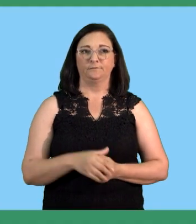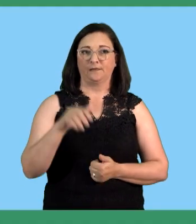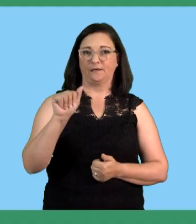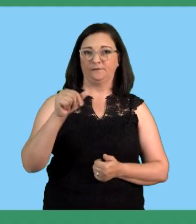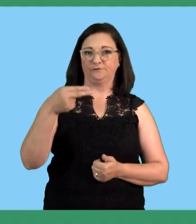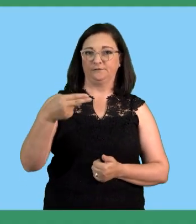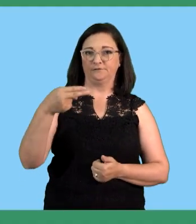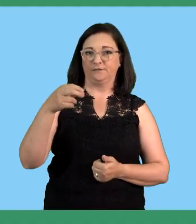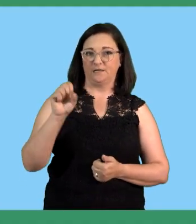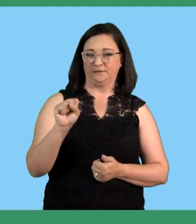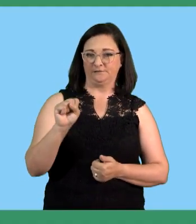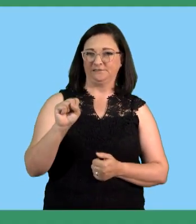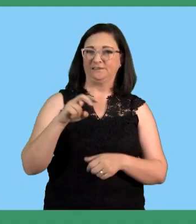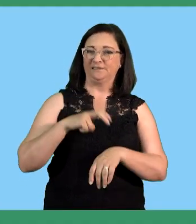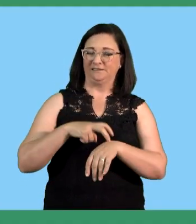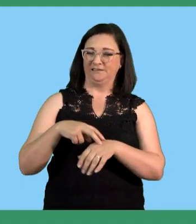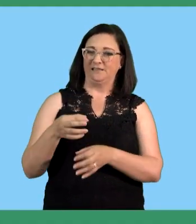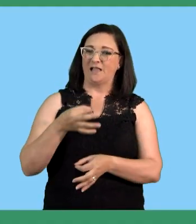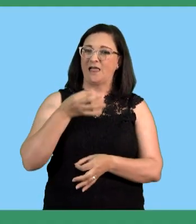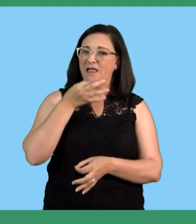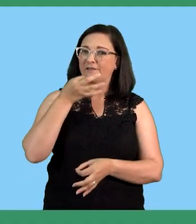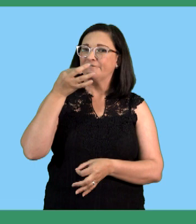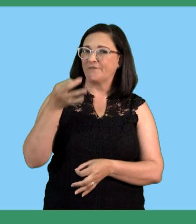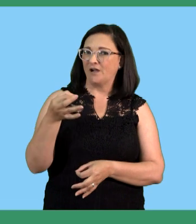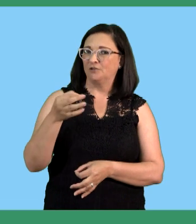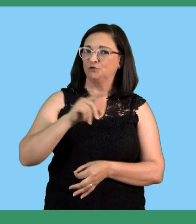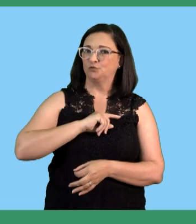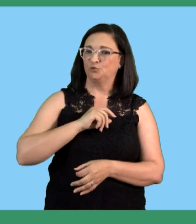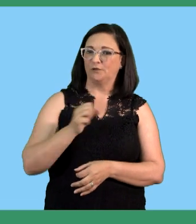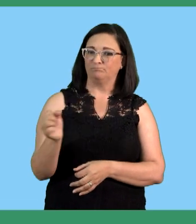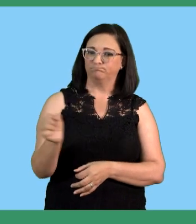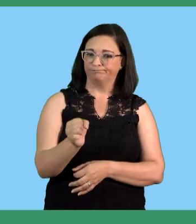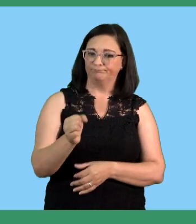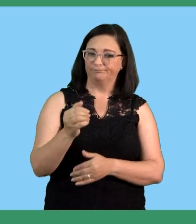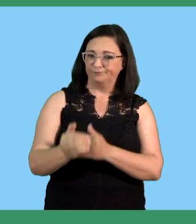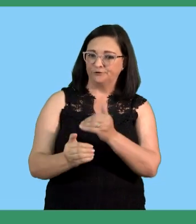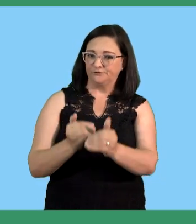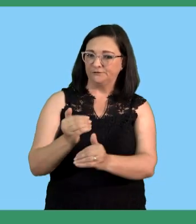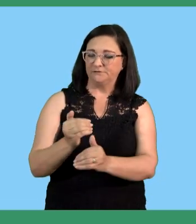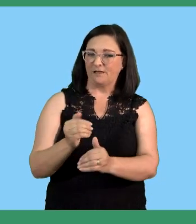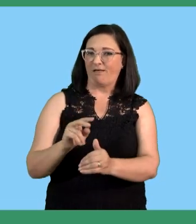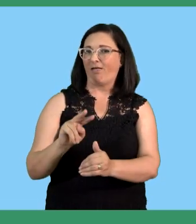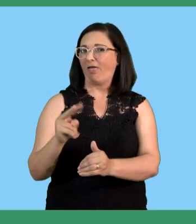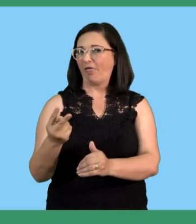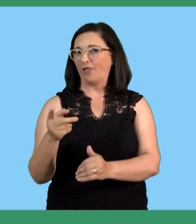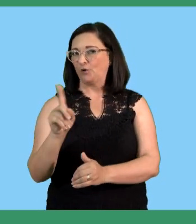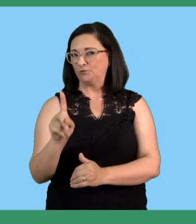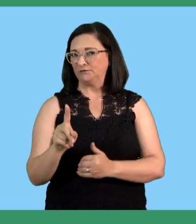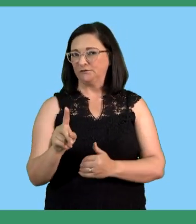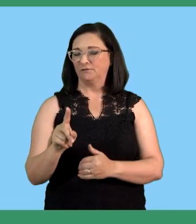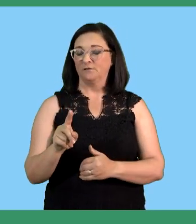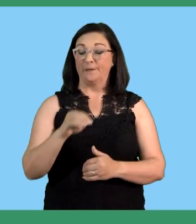advise AHS on the other placement procedure. Remember, what did I say about other? Other means what is